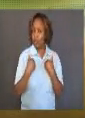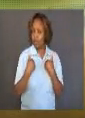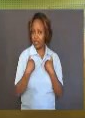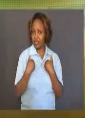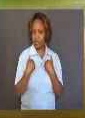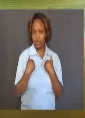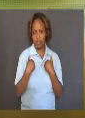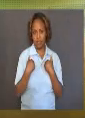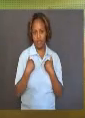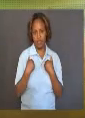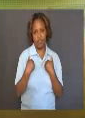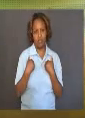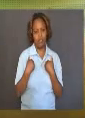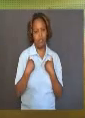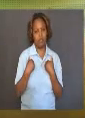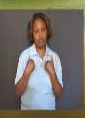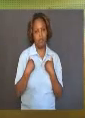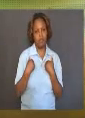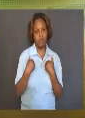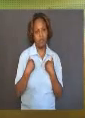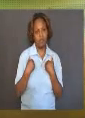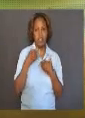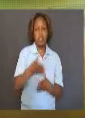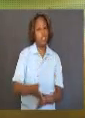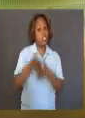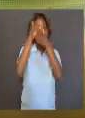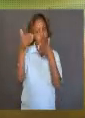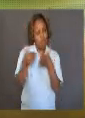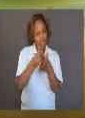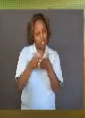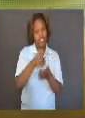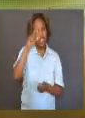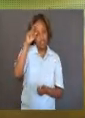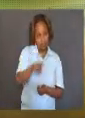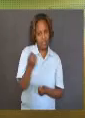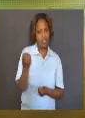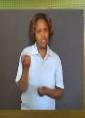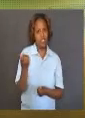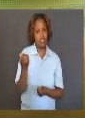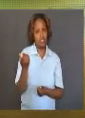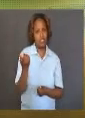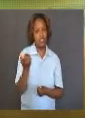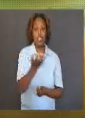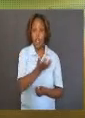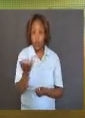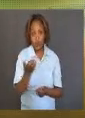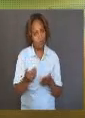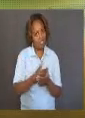for the maintenance of buildings, property,